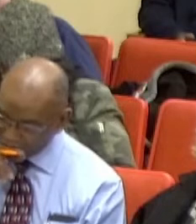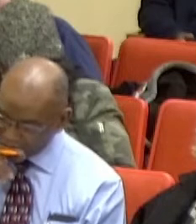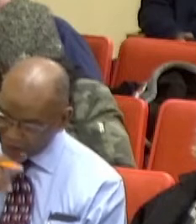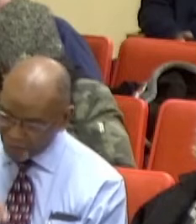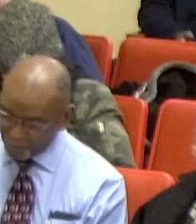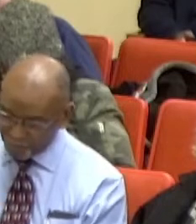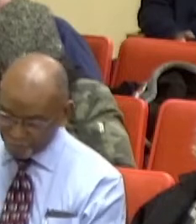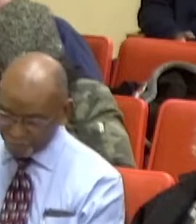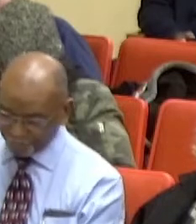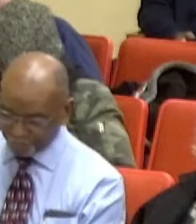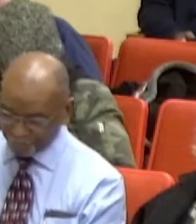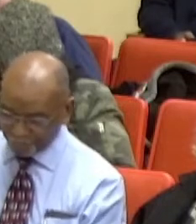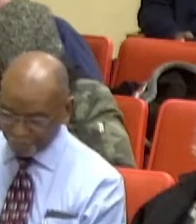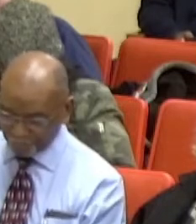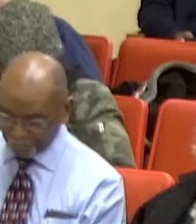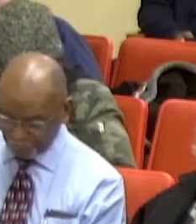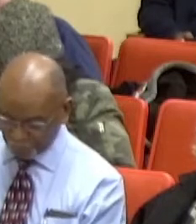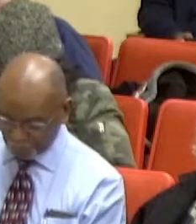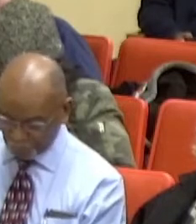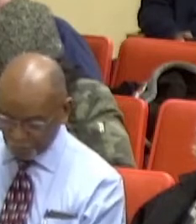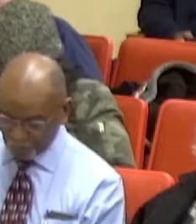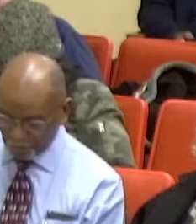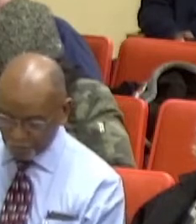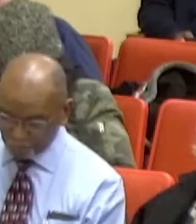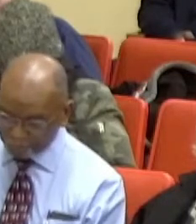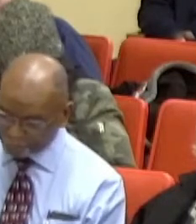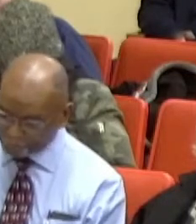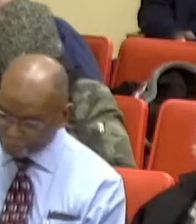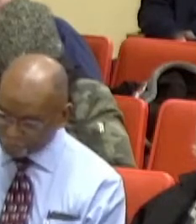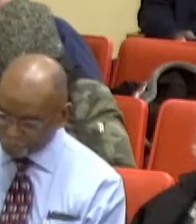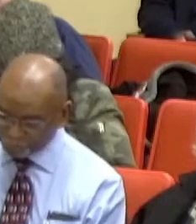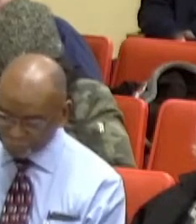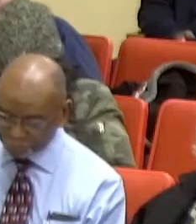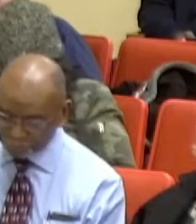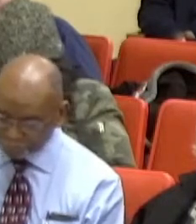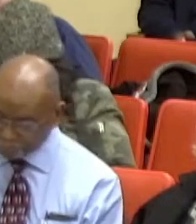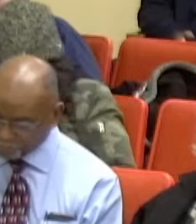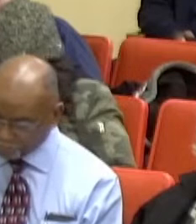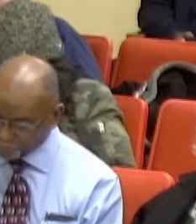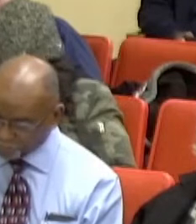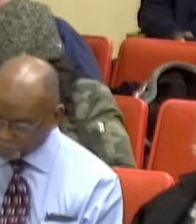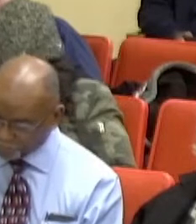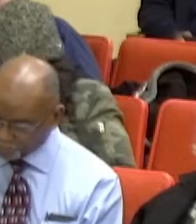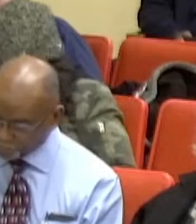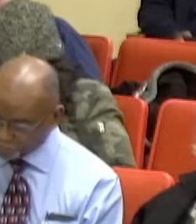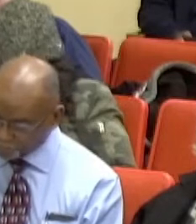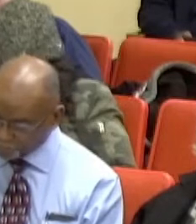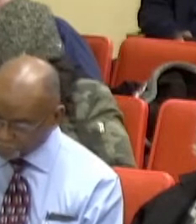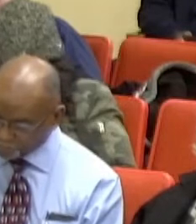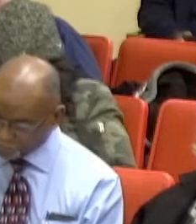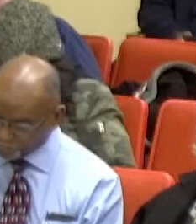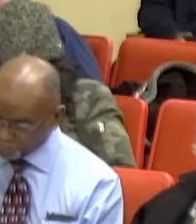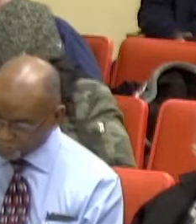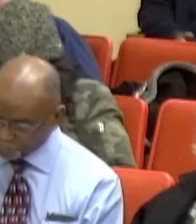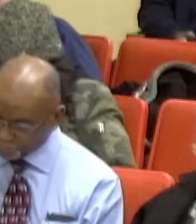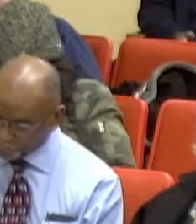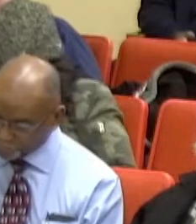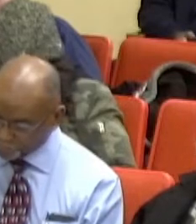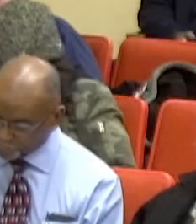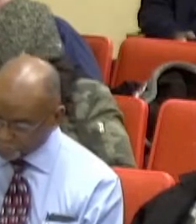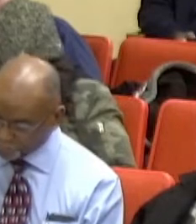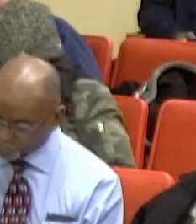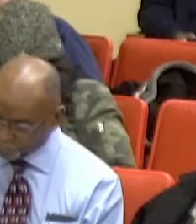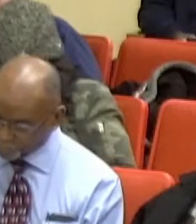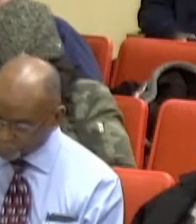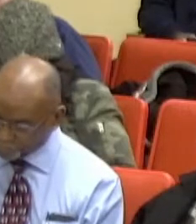night. The whole cul-de-sac enjoys startling crashes of Monday morning dumpster dumps. But that's life.